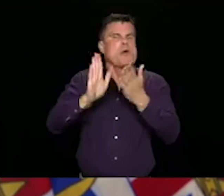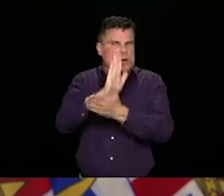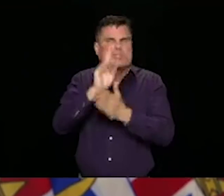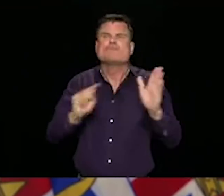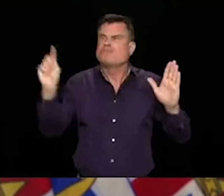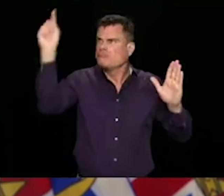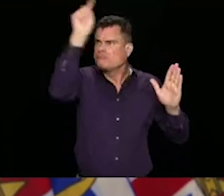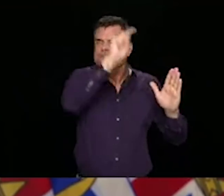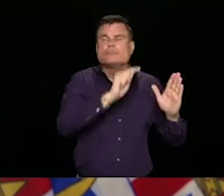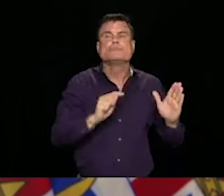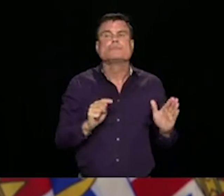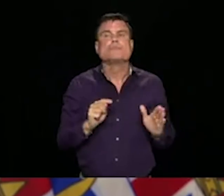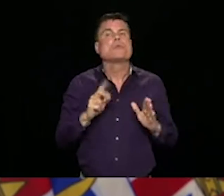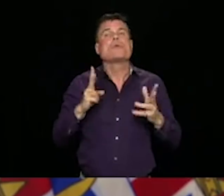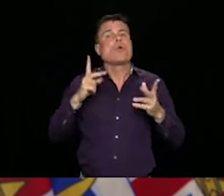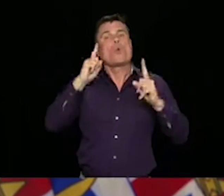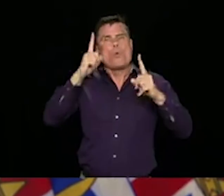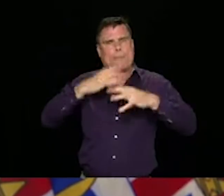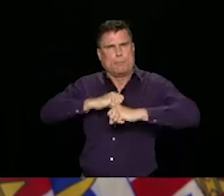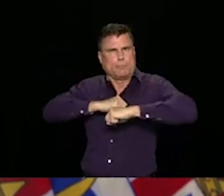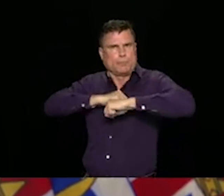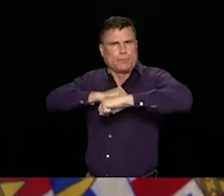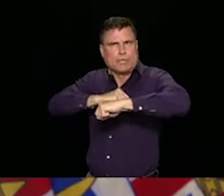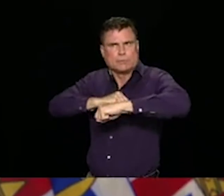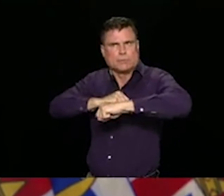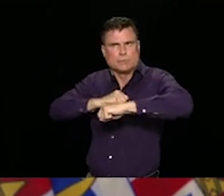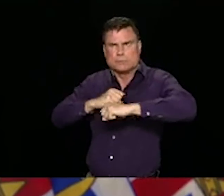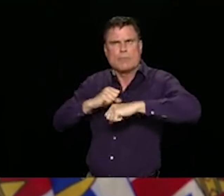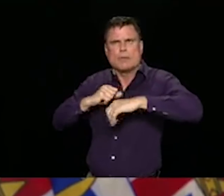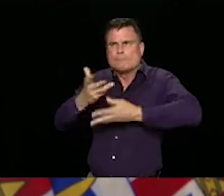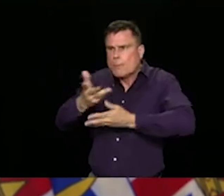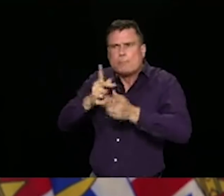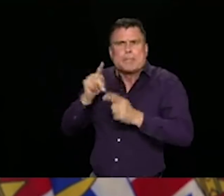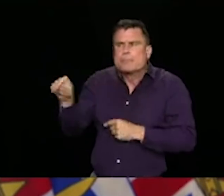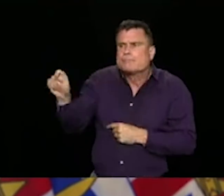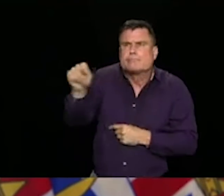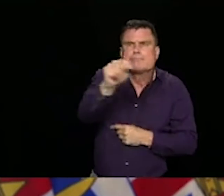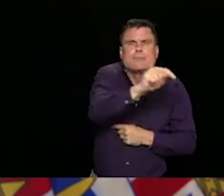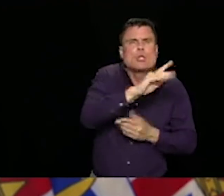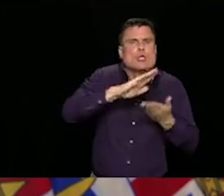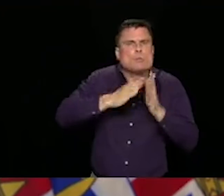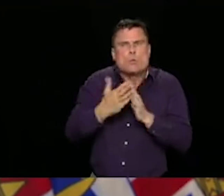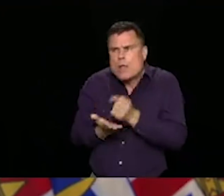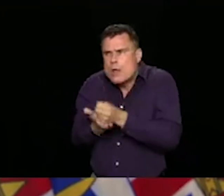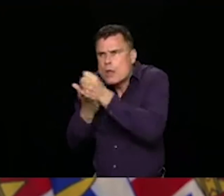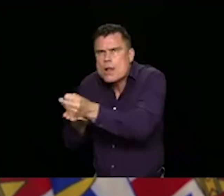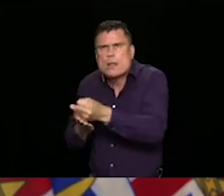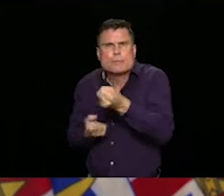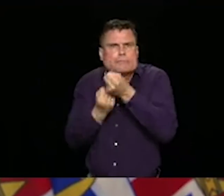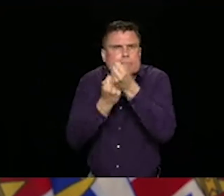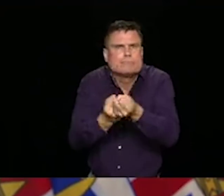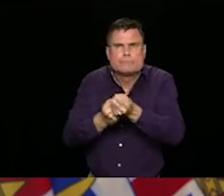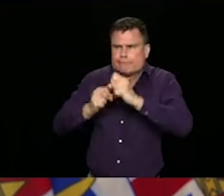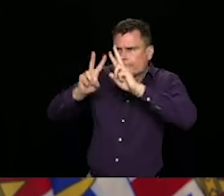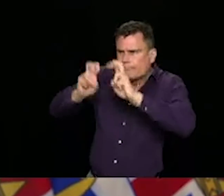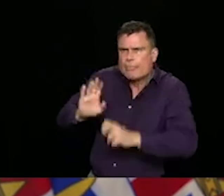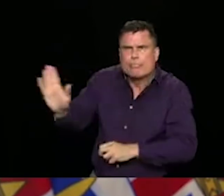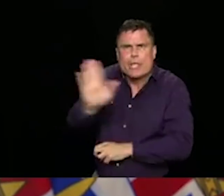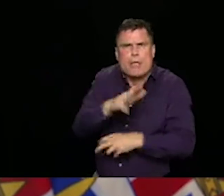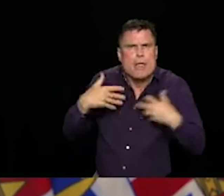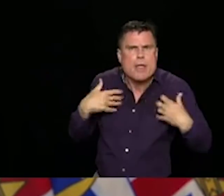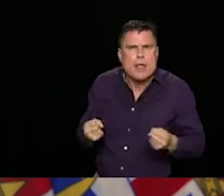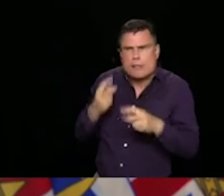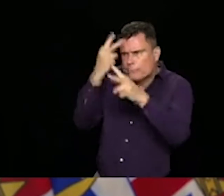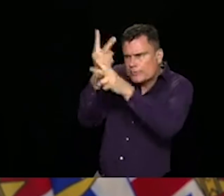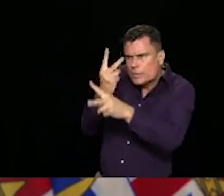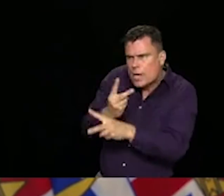first place, and to engage with people in the community at home to help with their health assessments and to keep